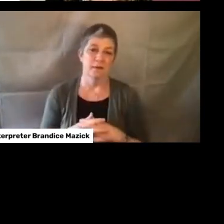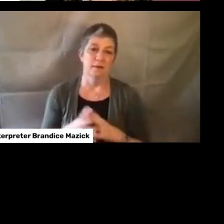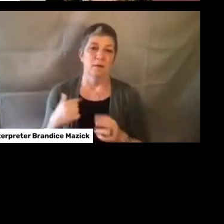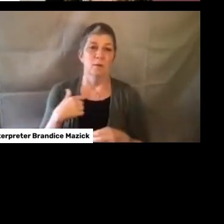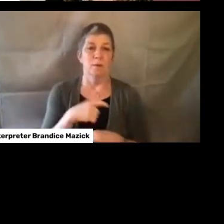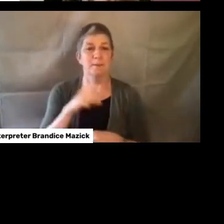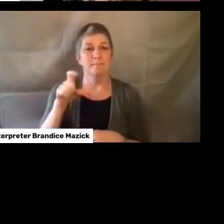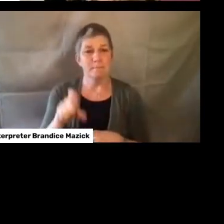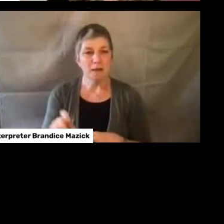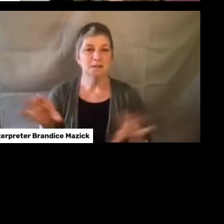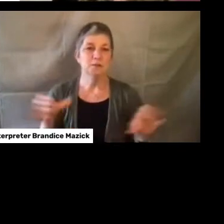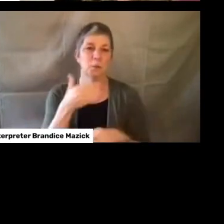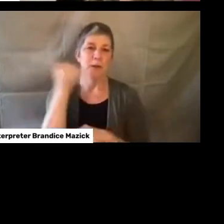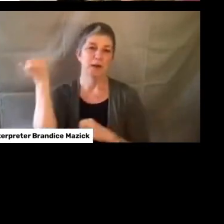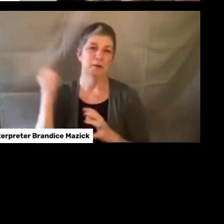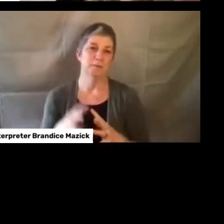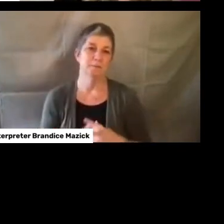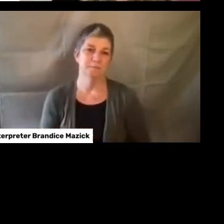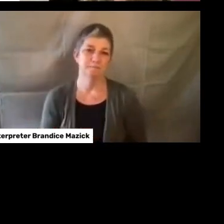have to do better.